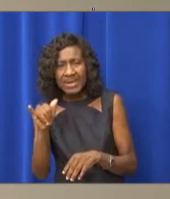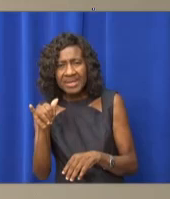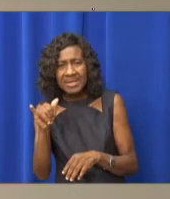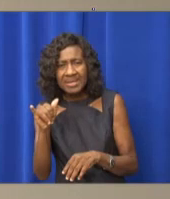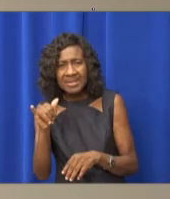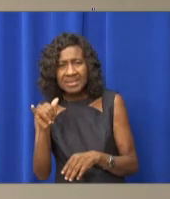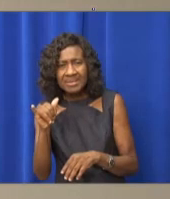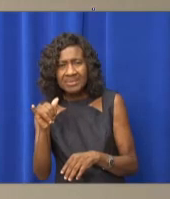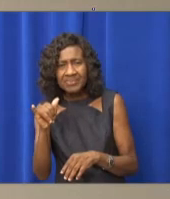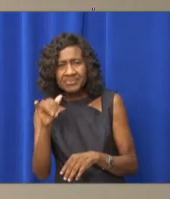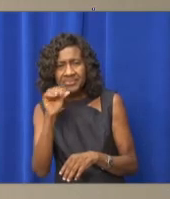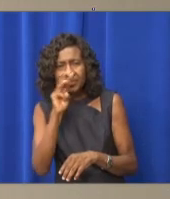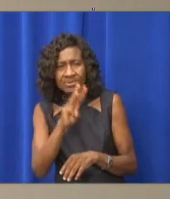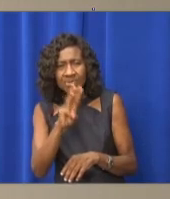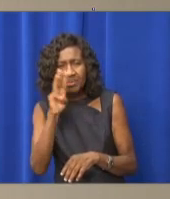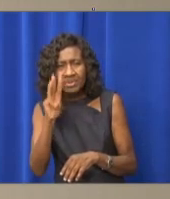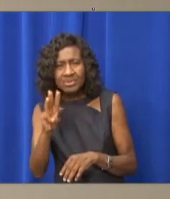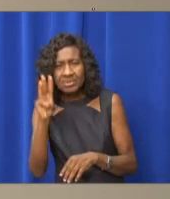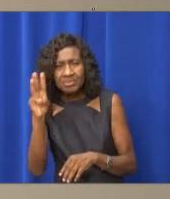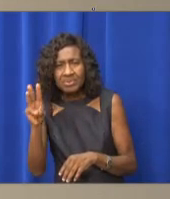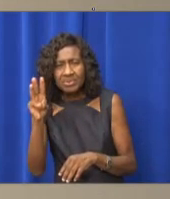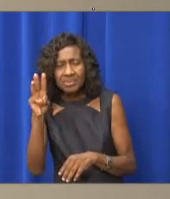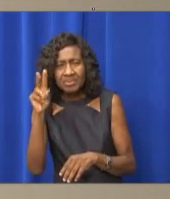Or the